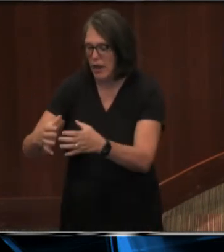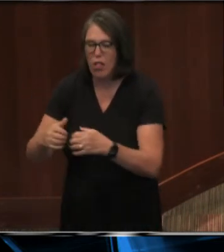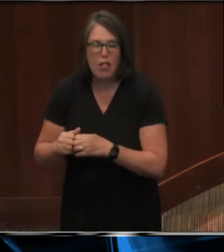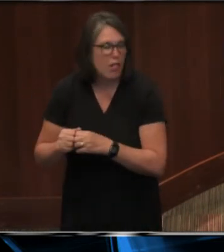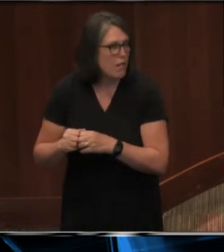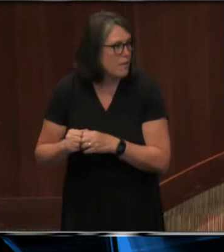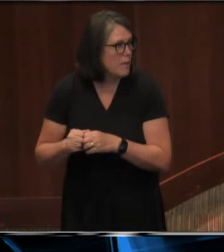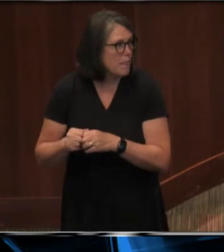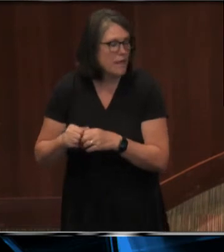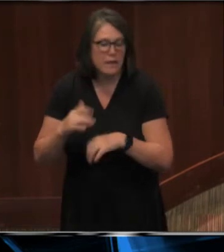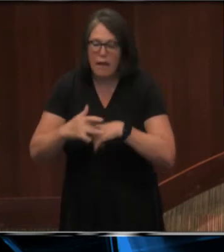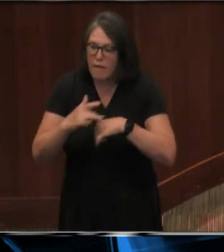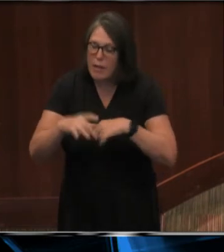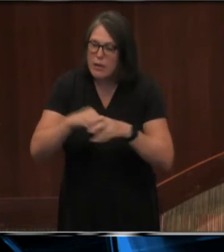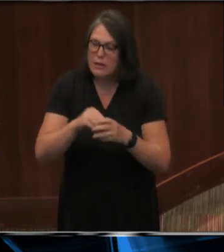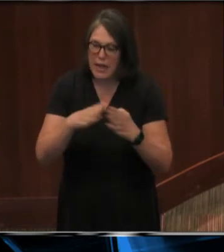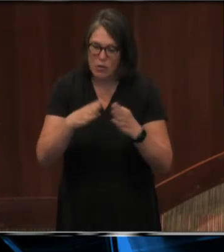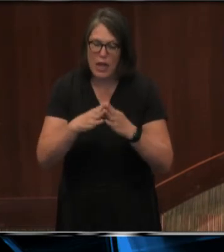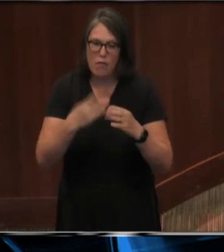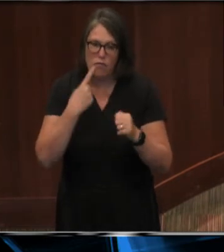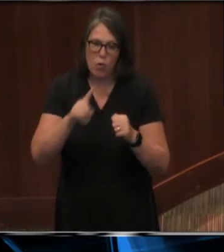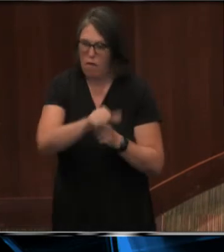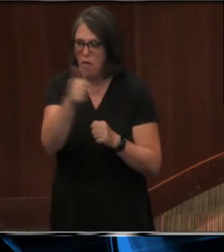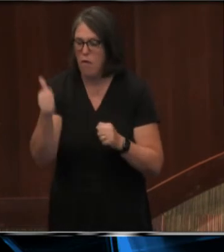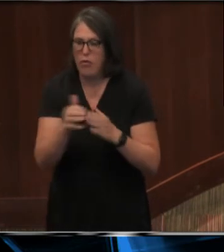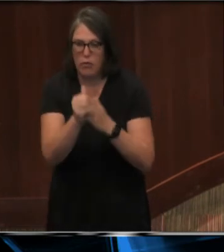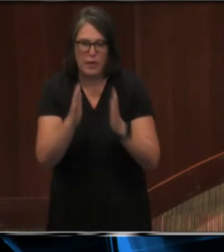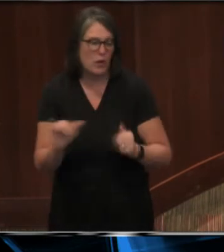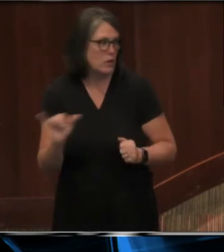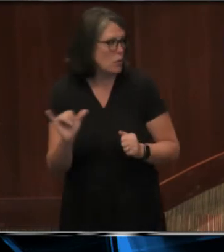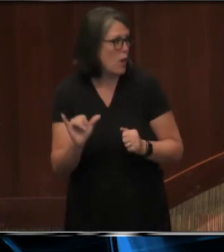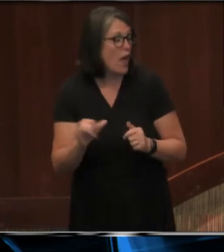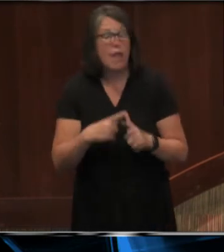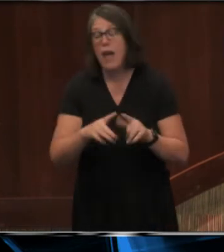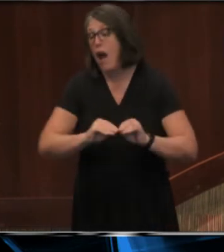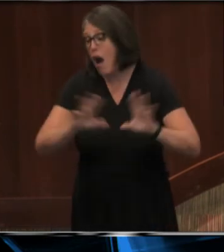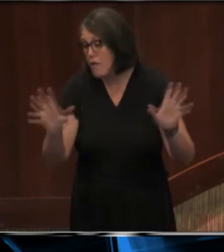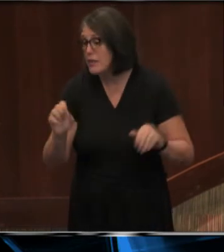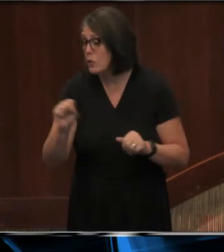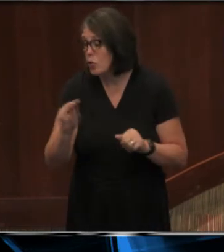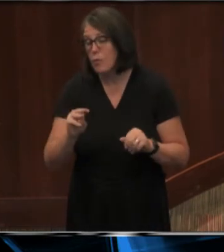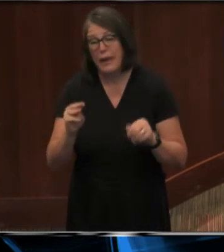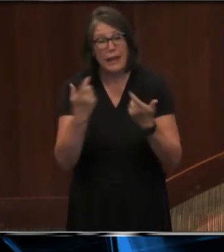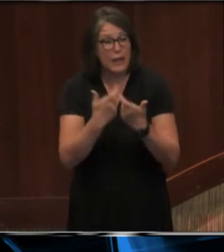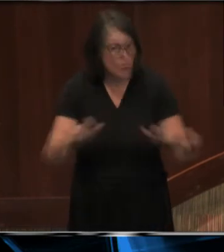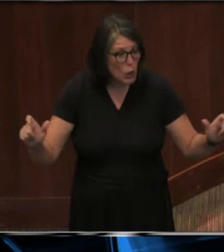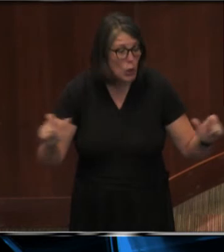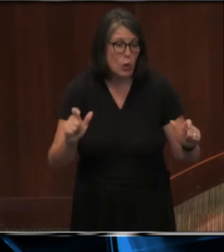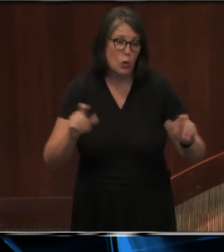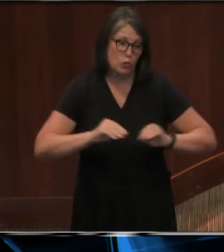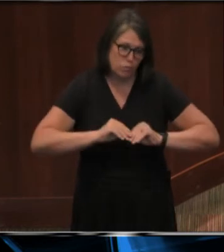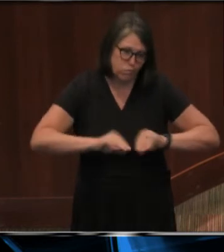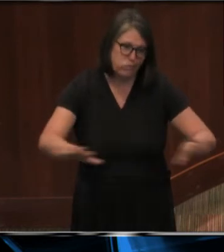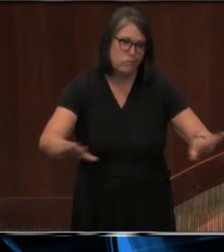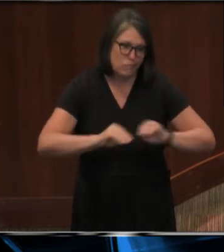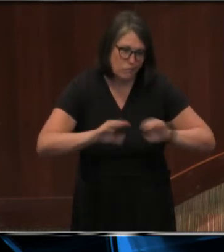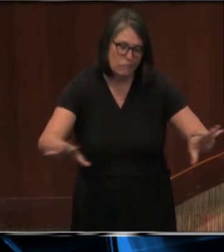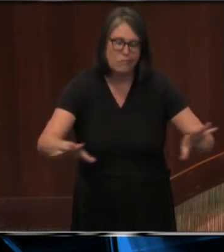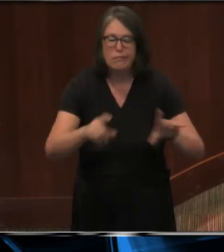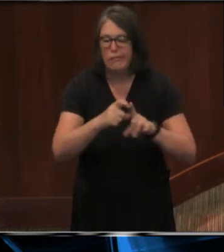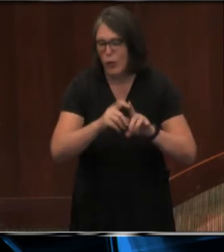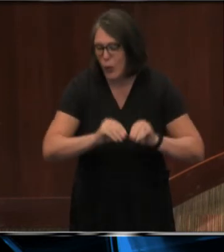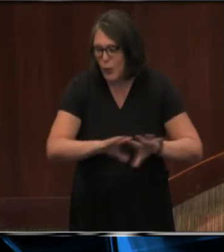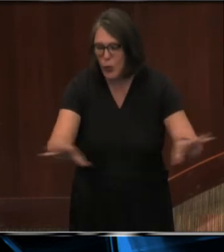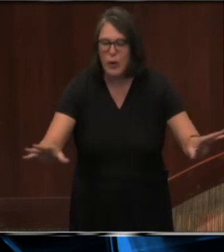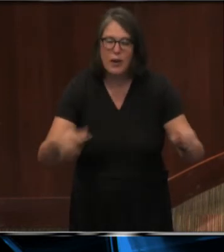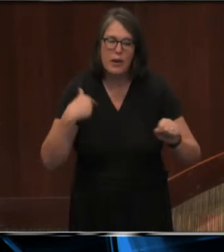other local leaders. Then obviously social media is a huge component of getting the word out. So we've been promoting